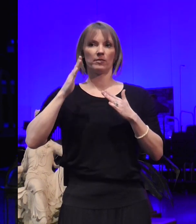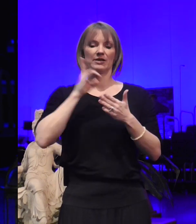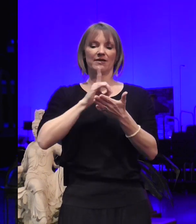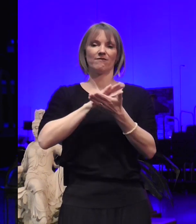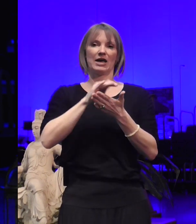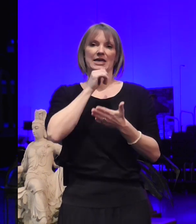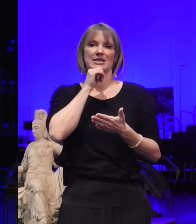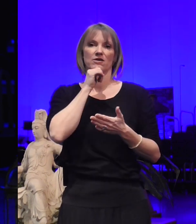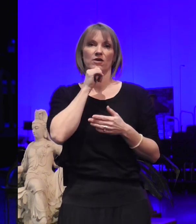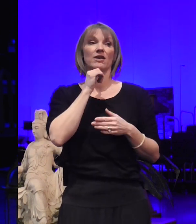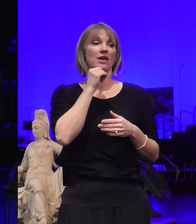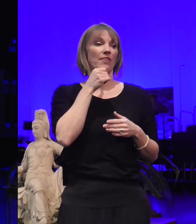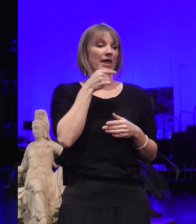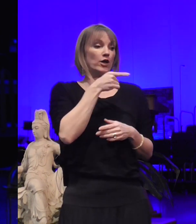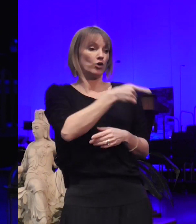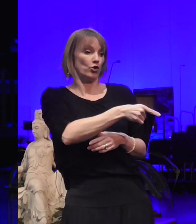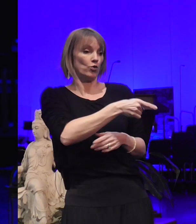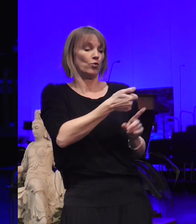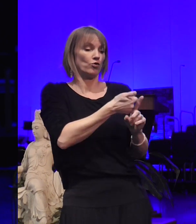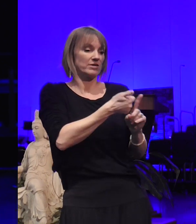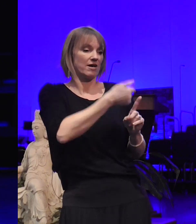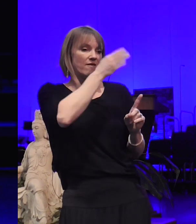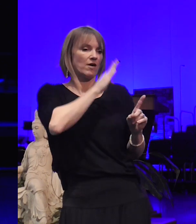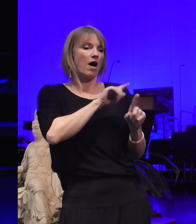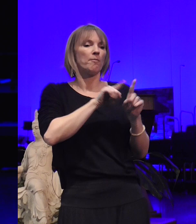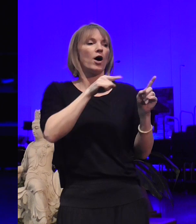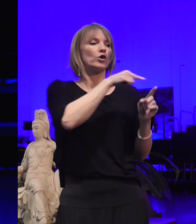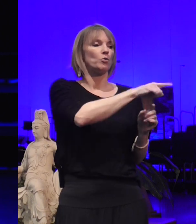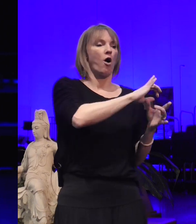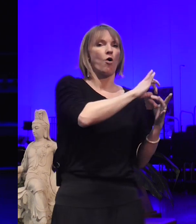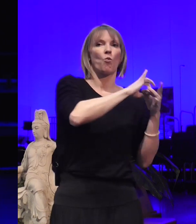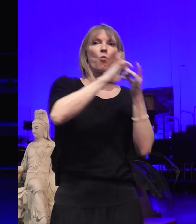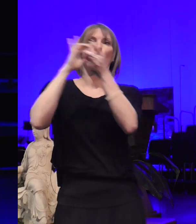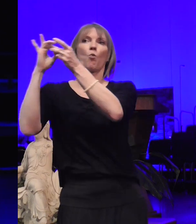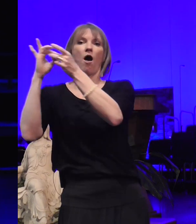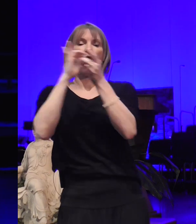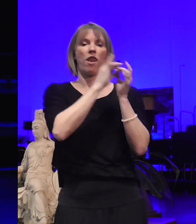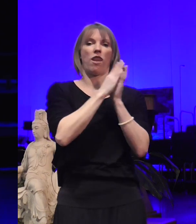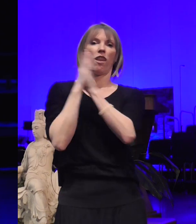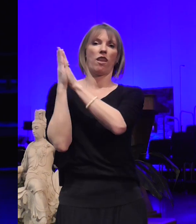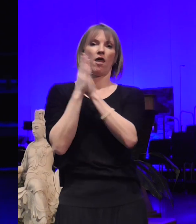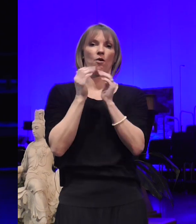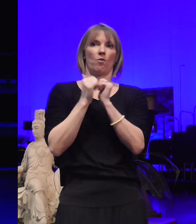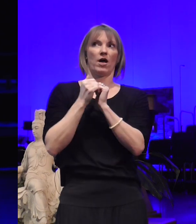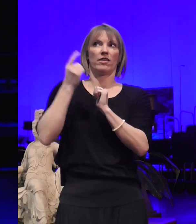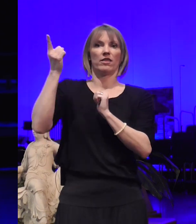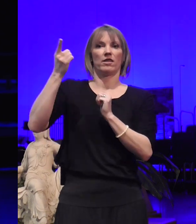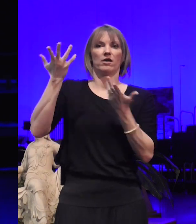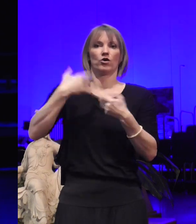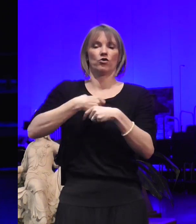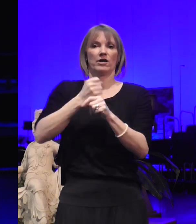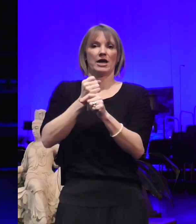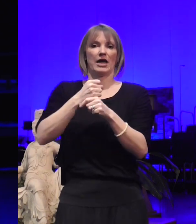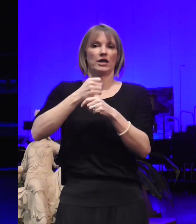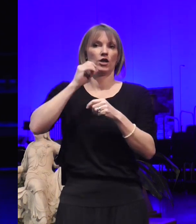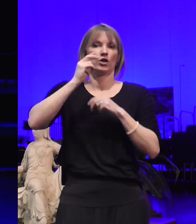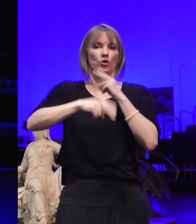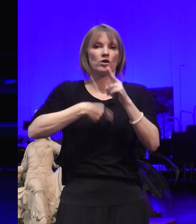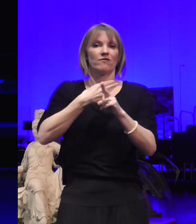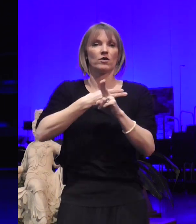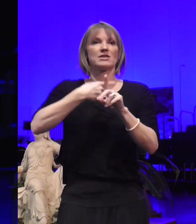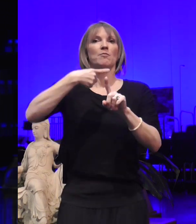God, but that you are one with that which created the universe and that which is the creative